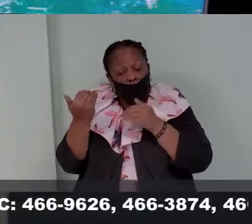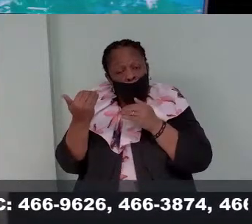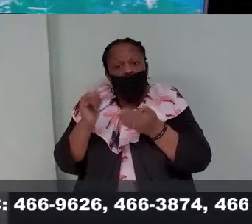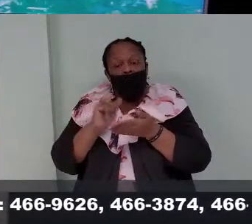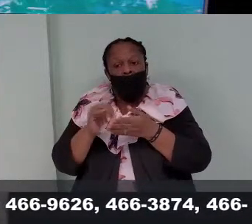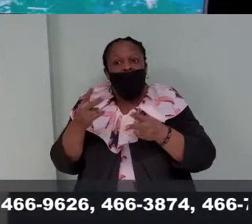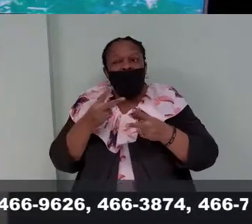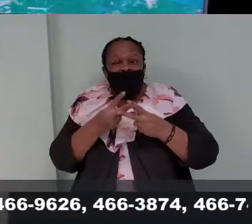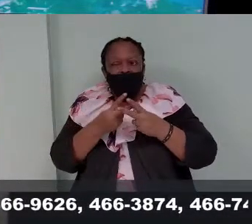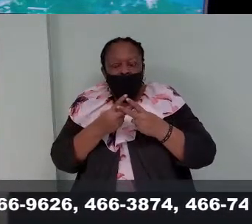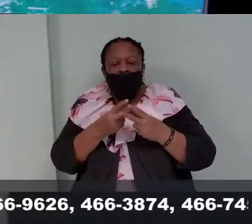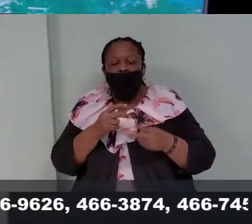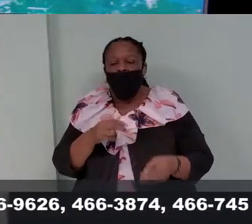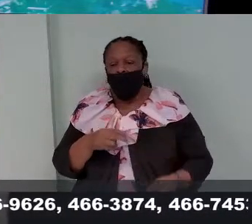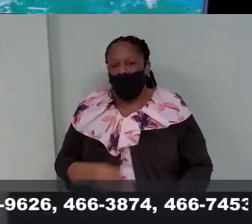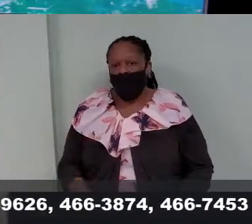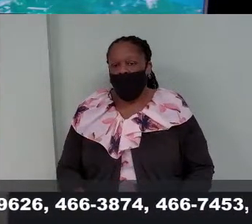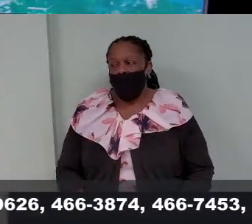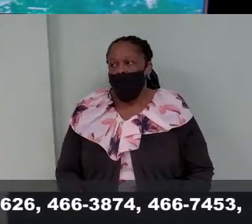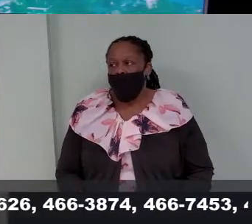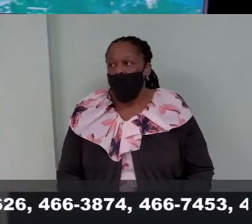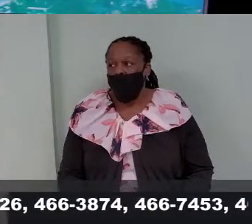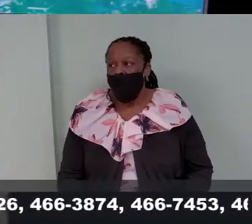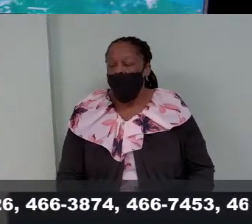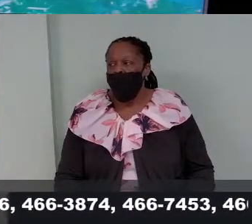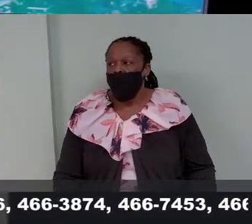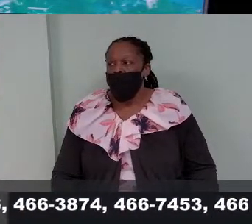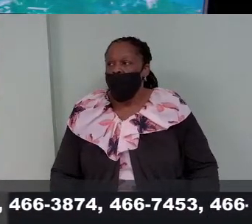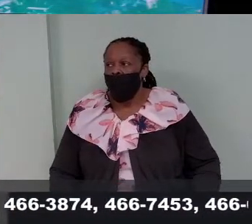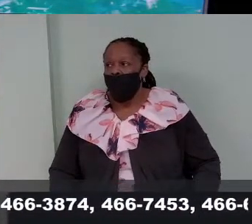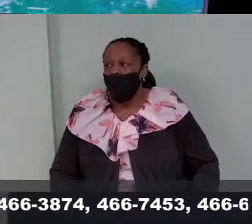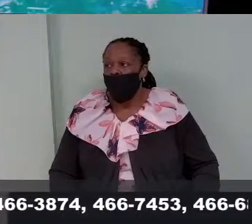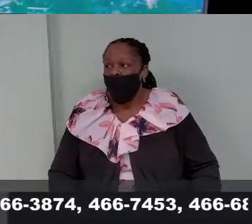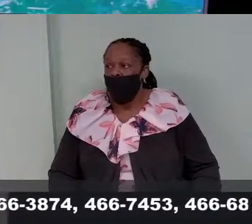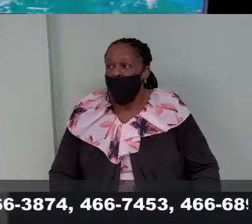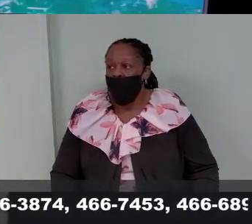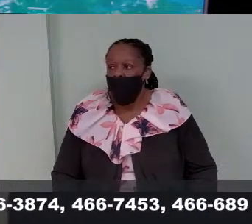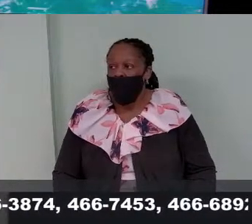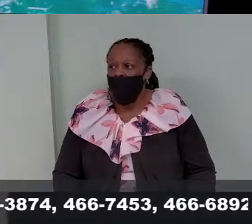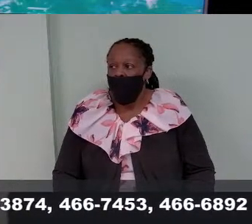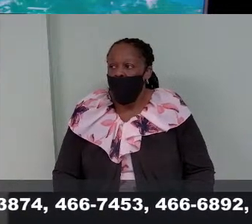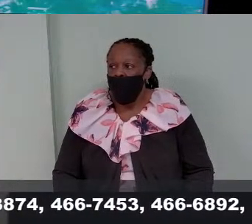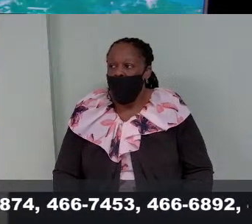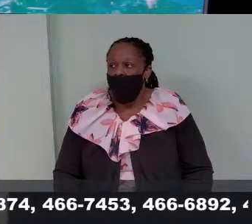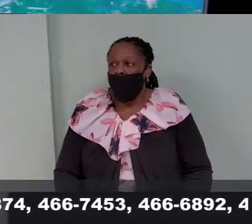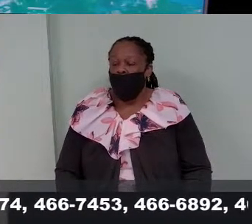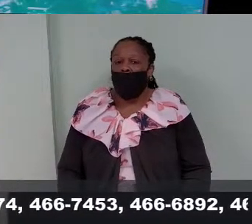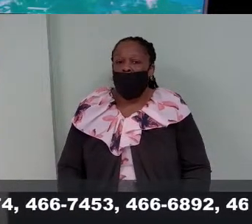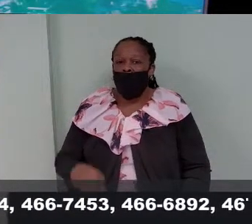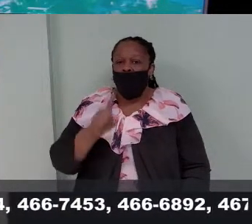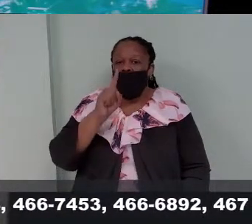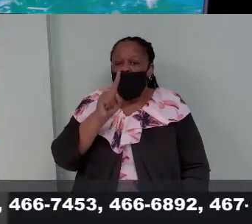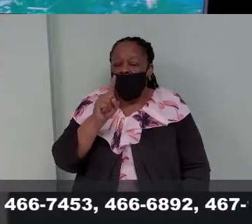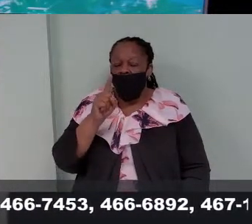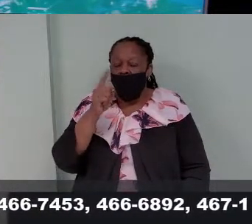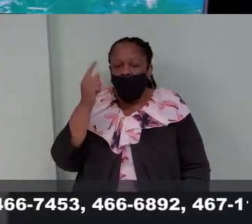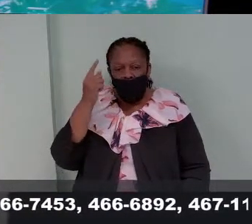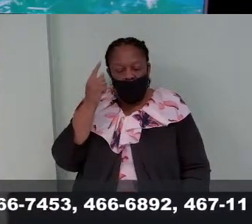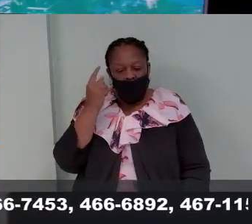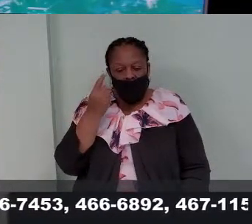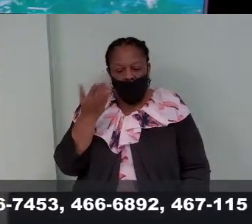safe. I want to highlight one critical thing that we experienced over the weekend,